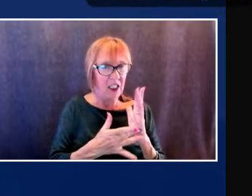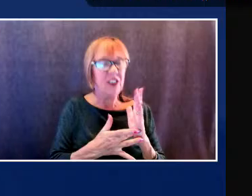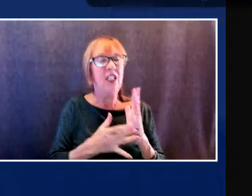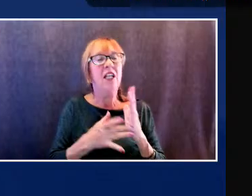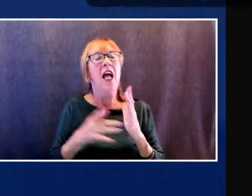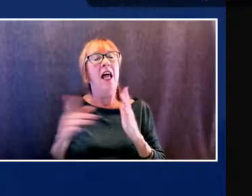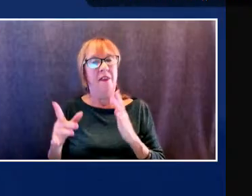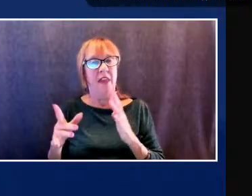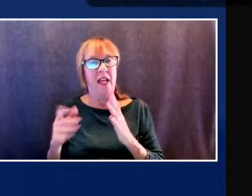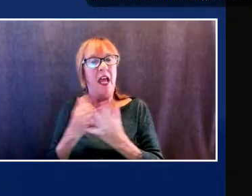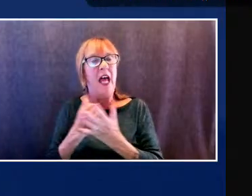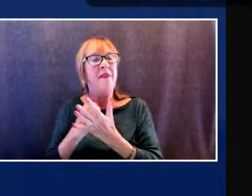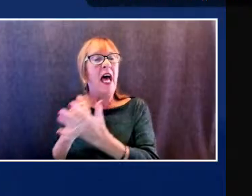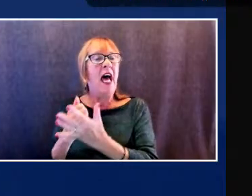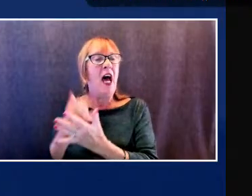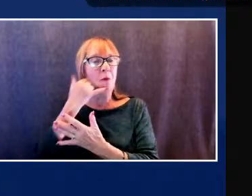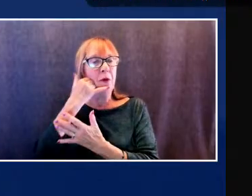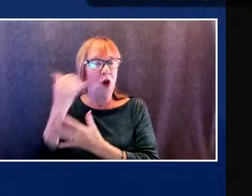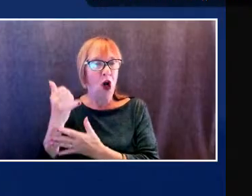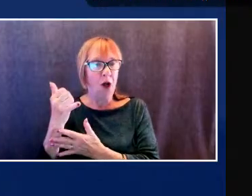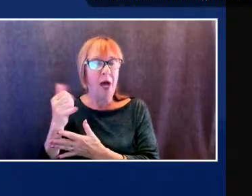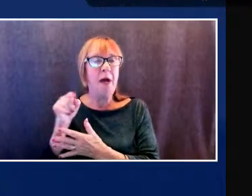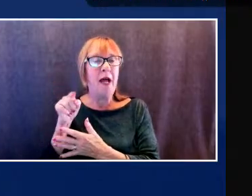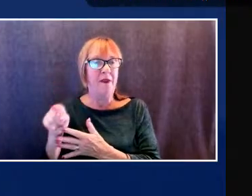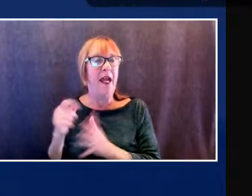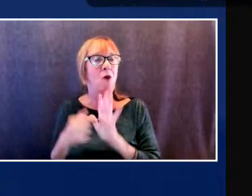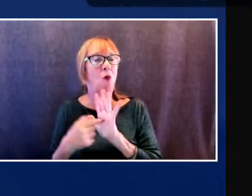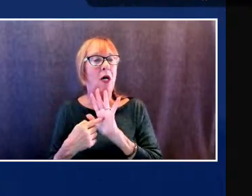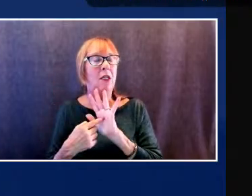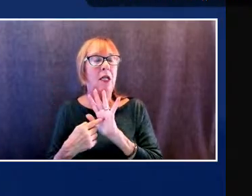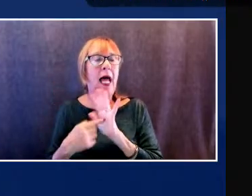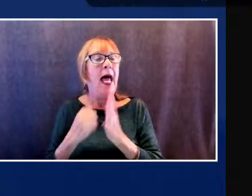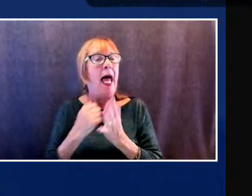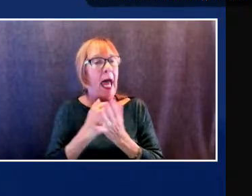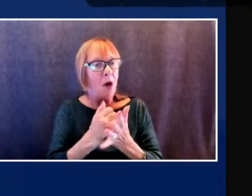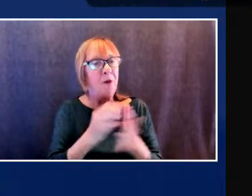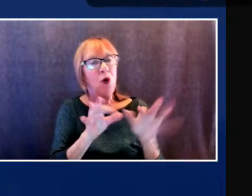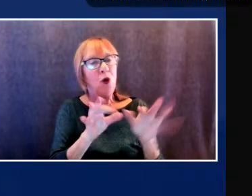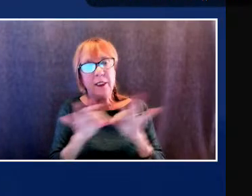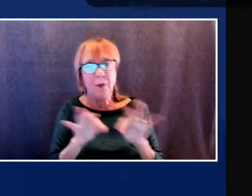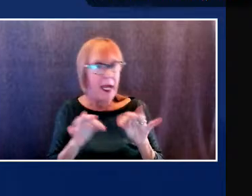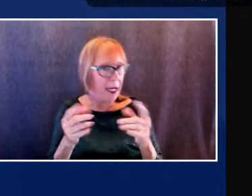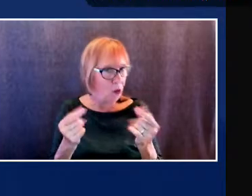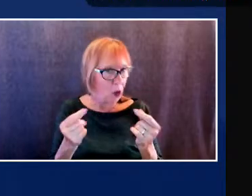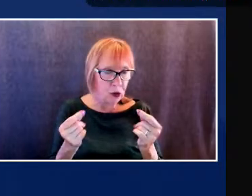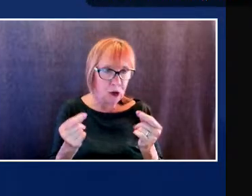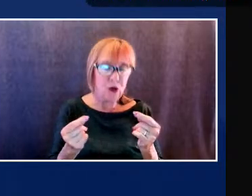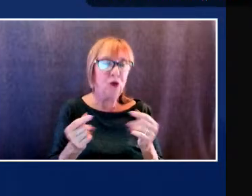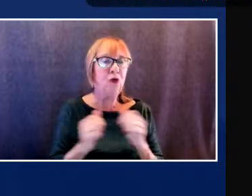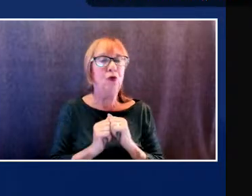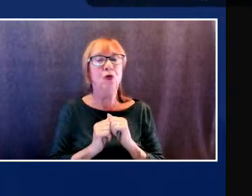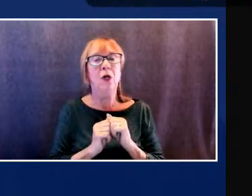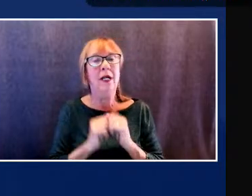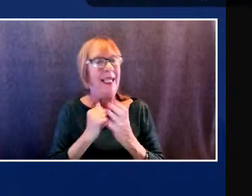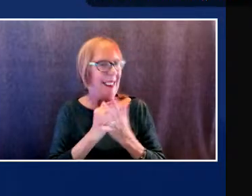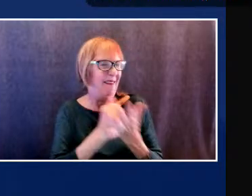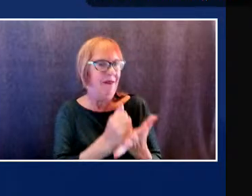you where to click and helping you work your way through the application. Also, we're fortunate to be working